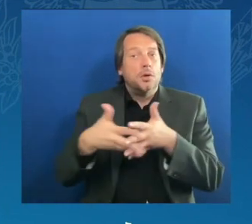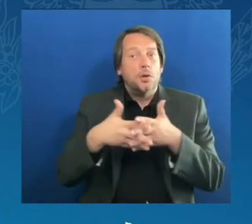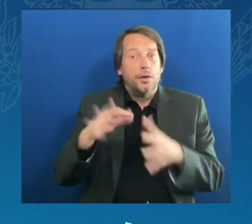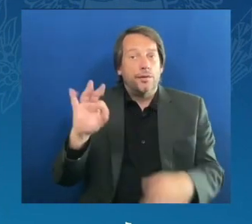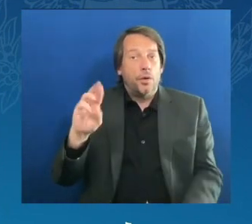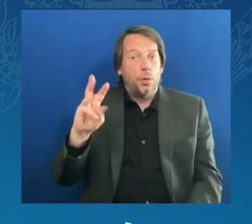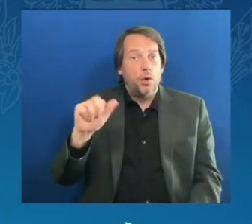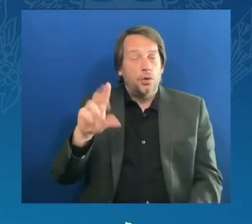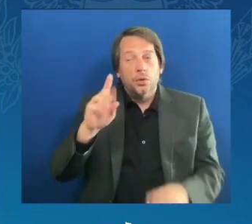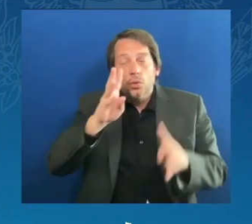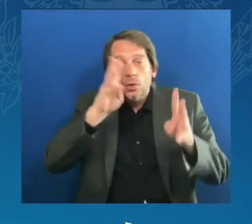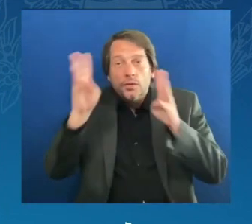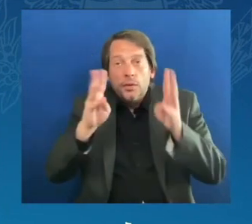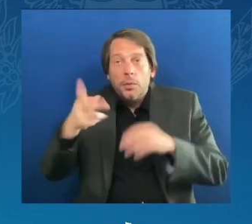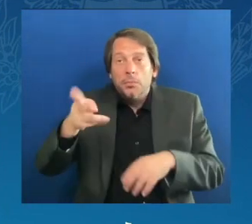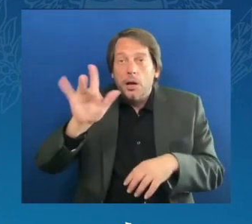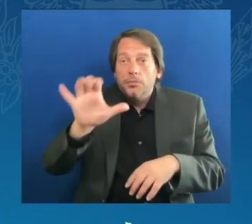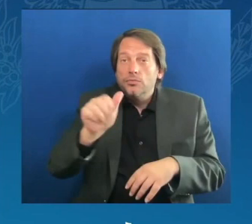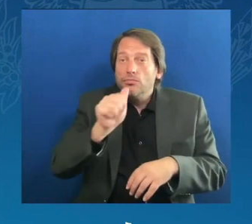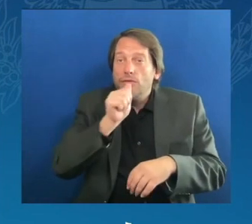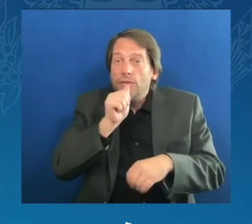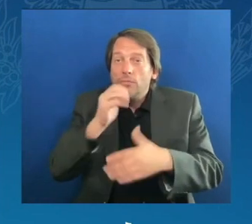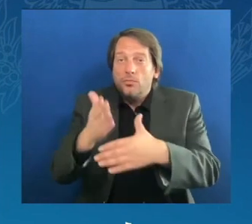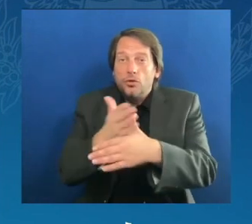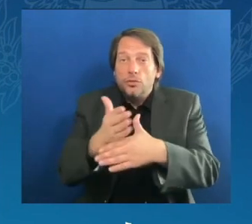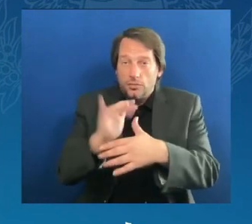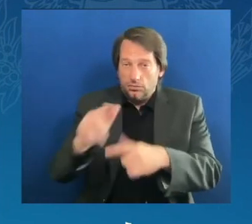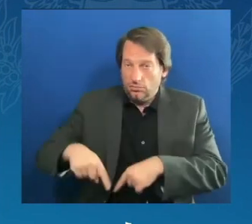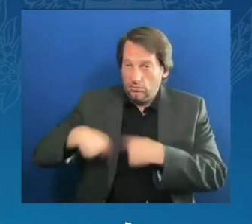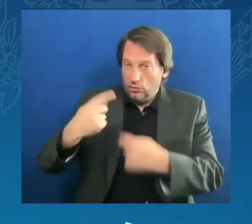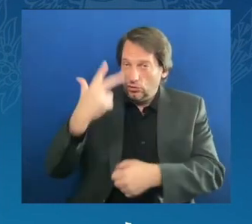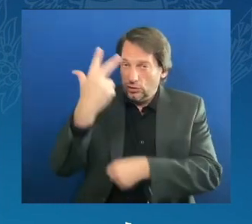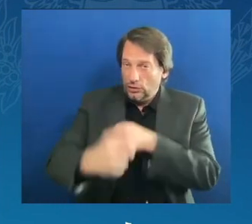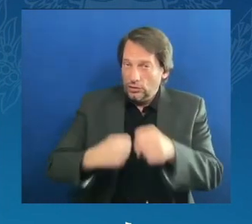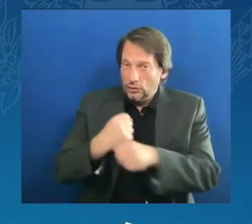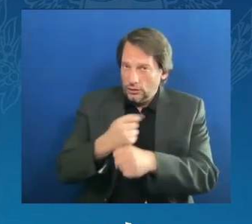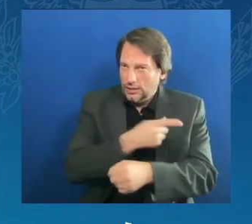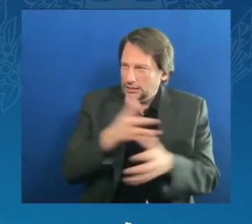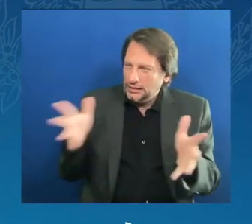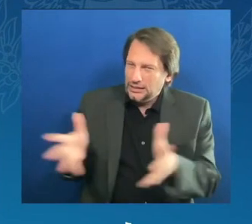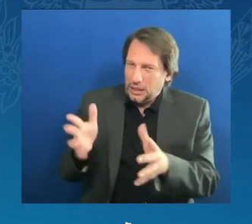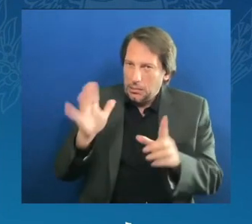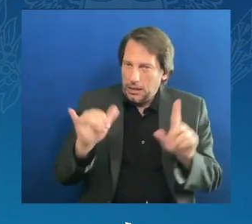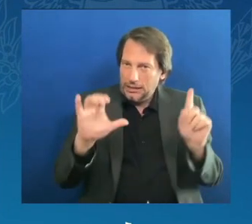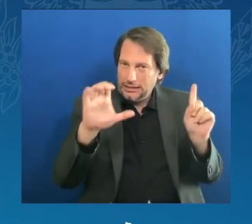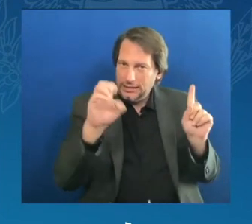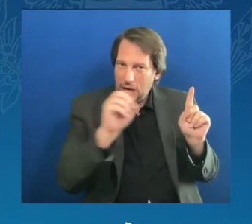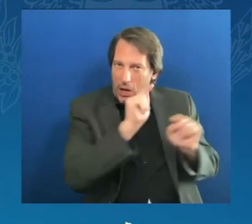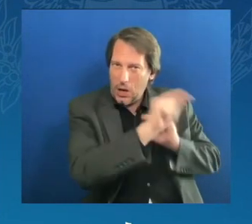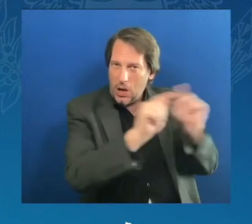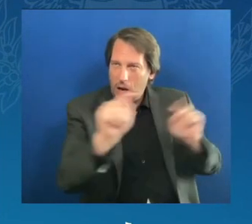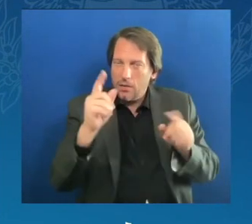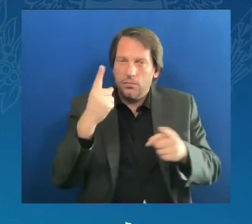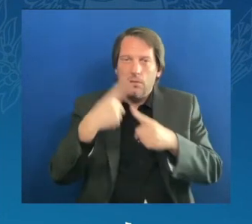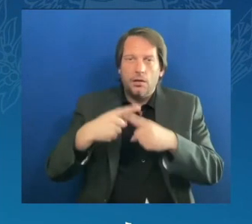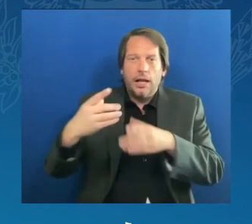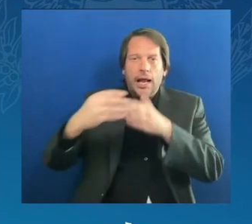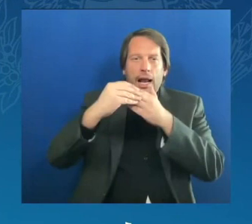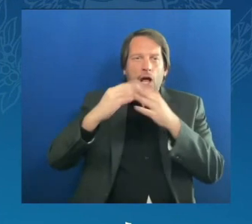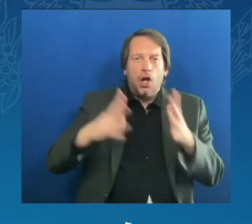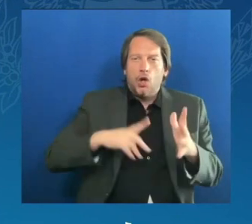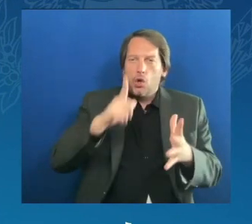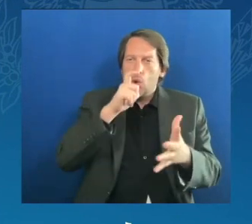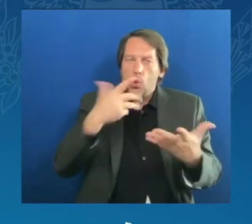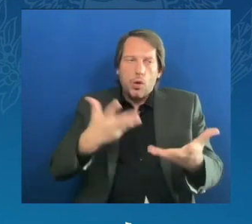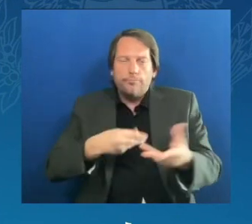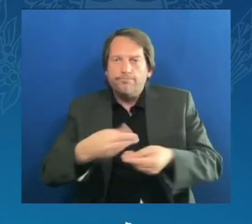leaders around the world. I am pleased to announce that as of today, This partnership has generated more than